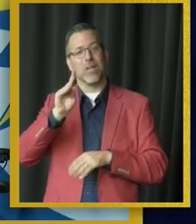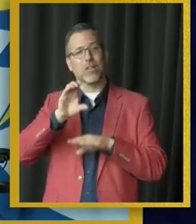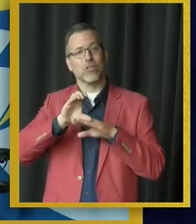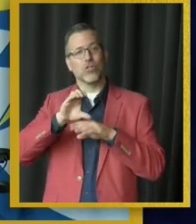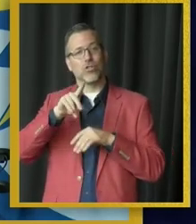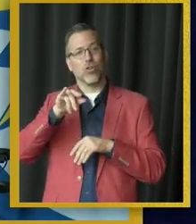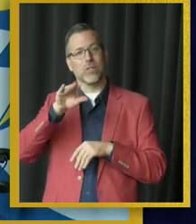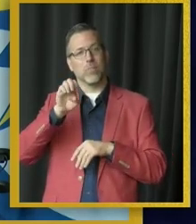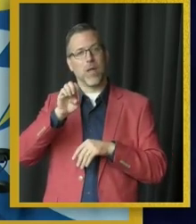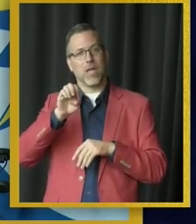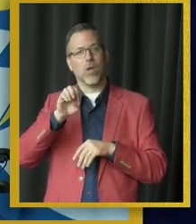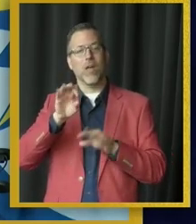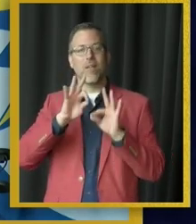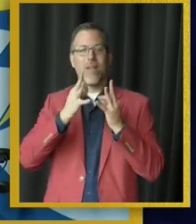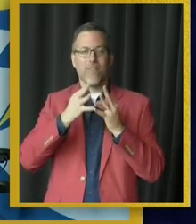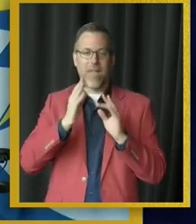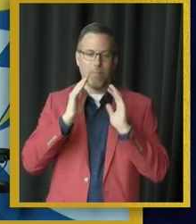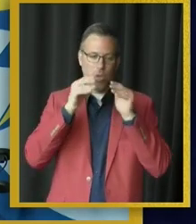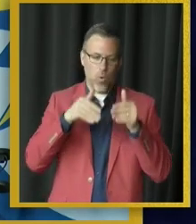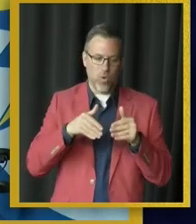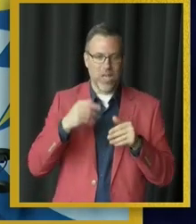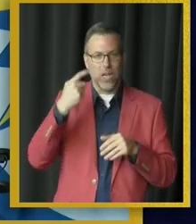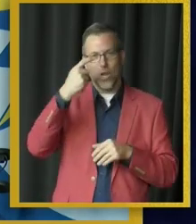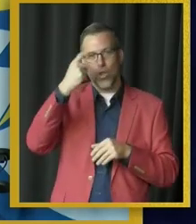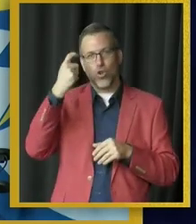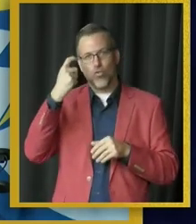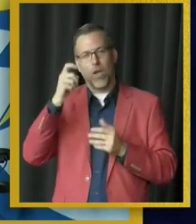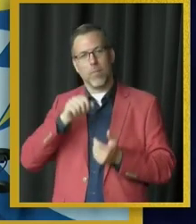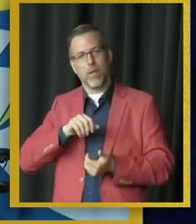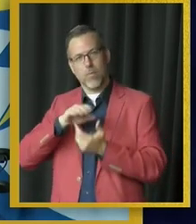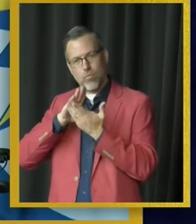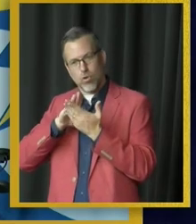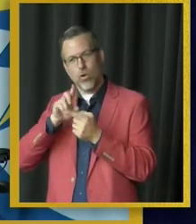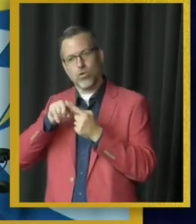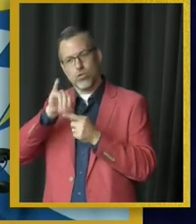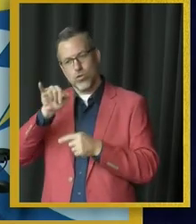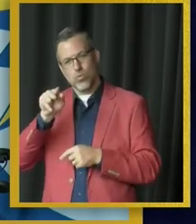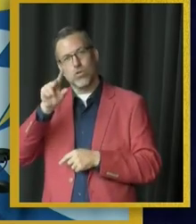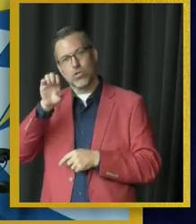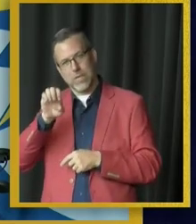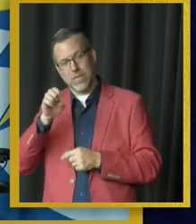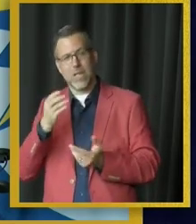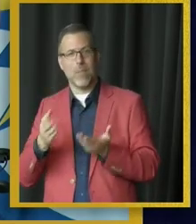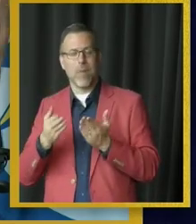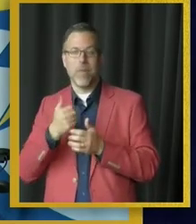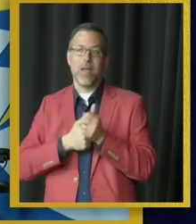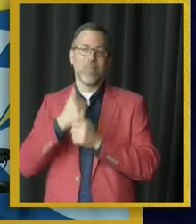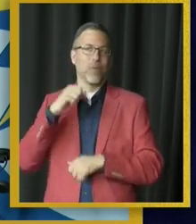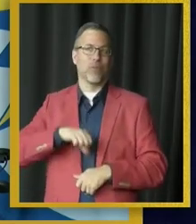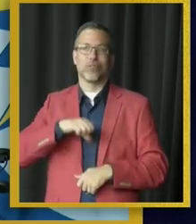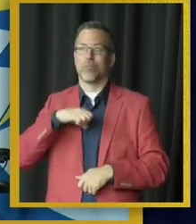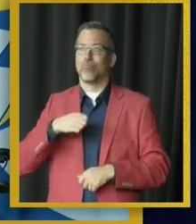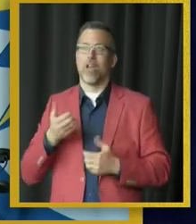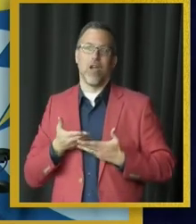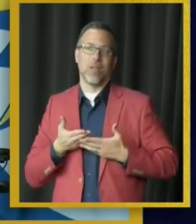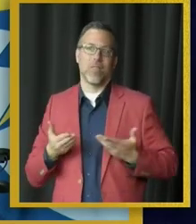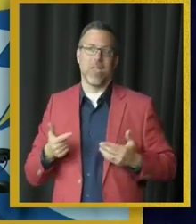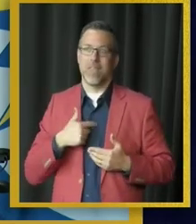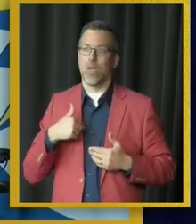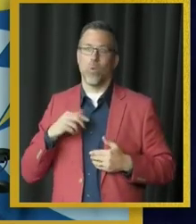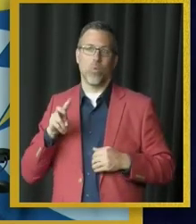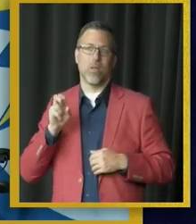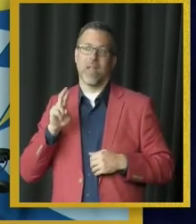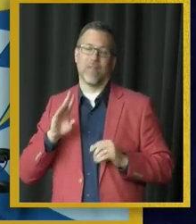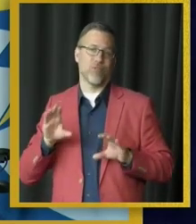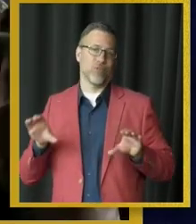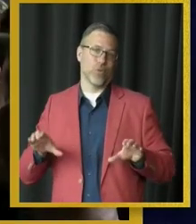family-oriented, trauma-informed approach to justice. And it may be the proudest thing that we will ever get accomplished in